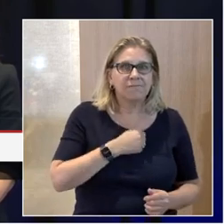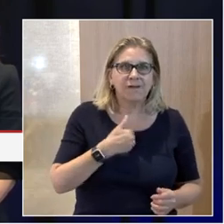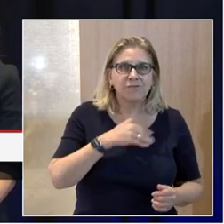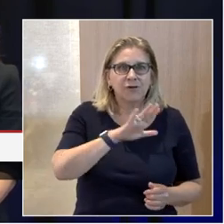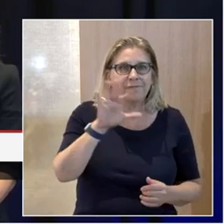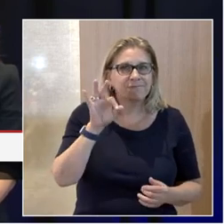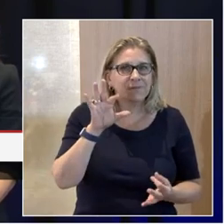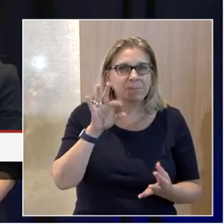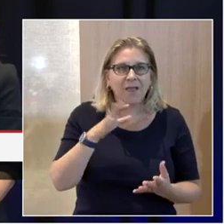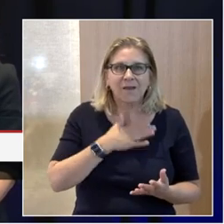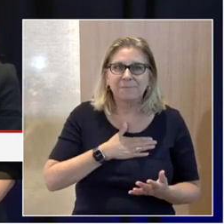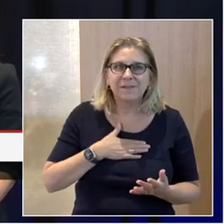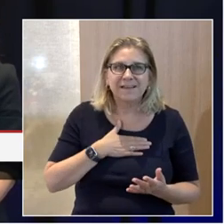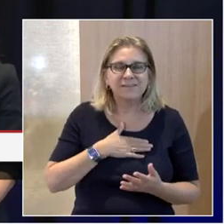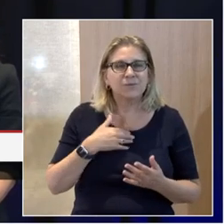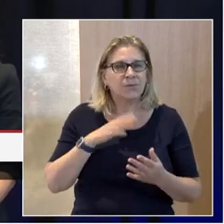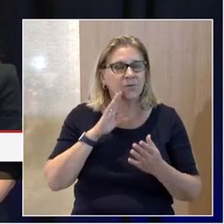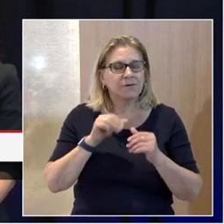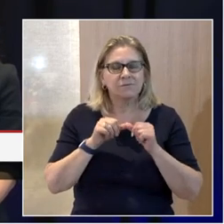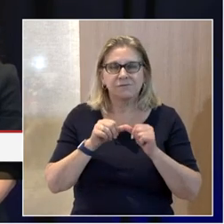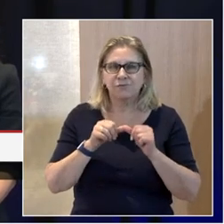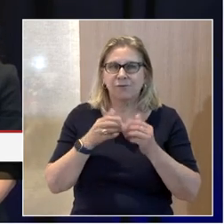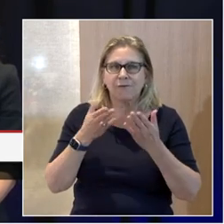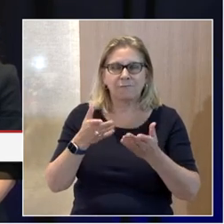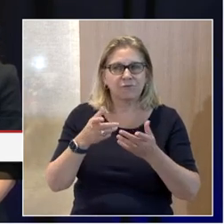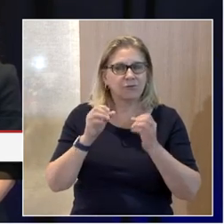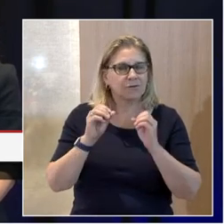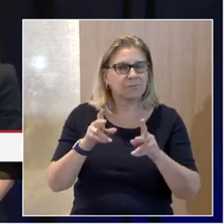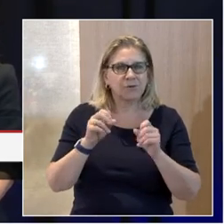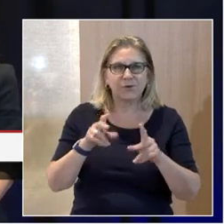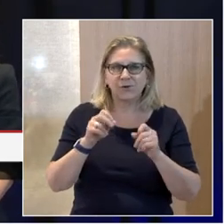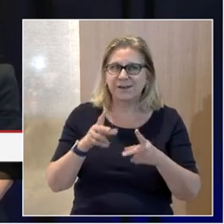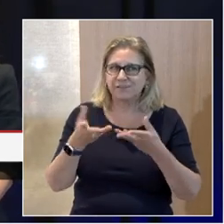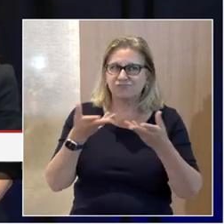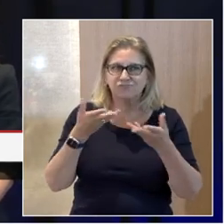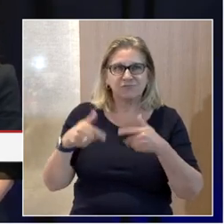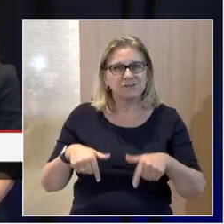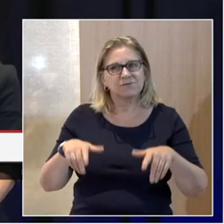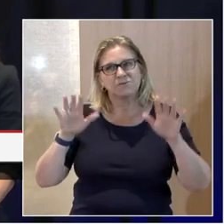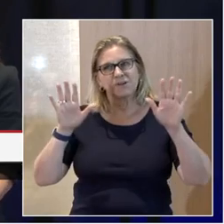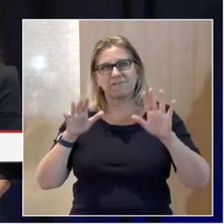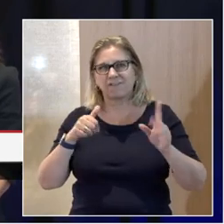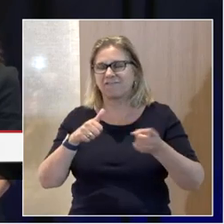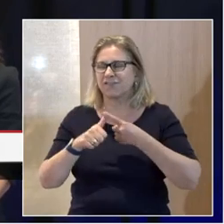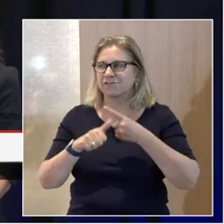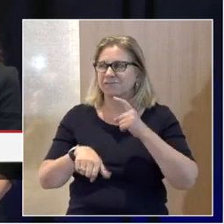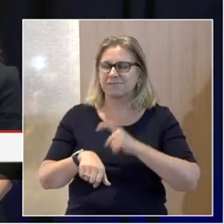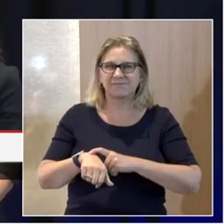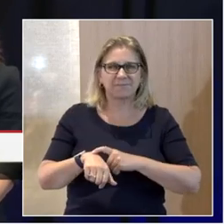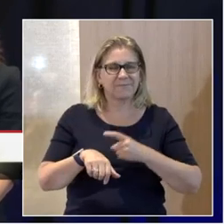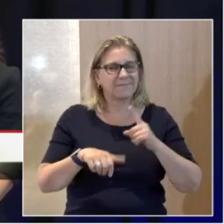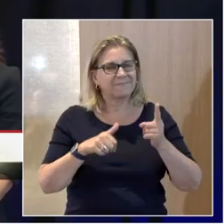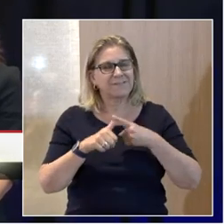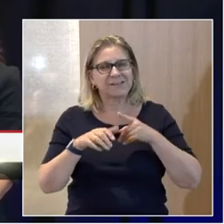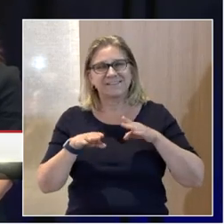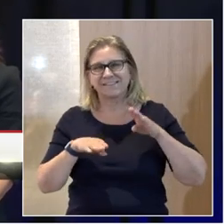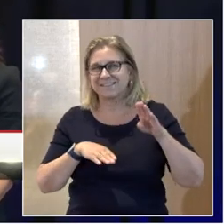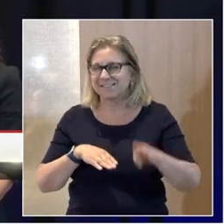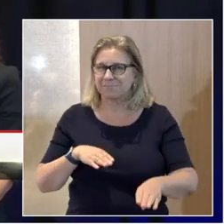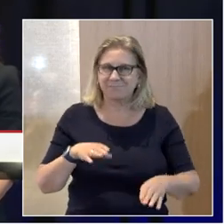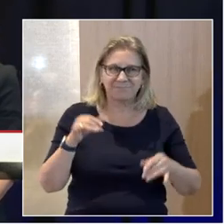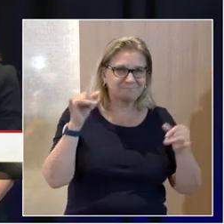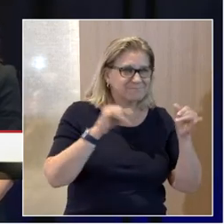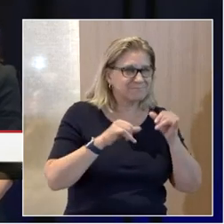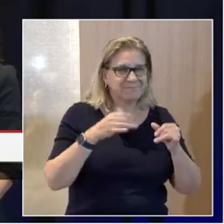offer your feedback. We want to continue to engage with you. This was a great first step. Thank you for your time. Thank you for your thinking, your energy. This